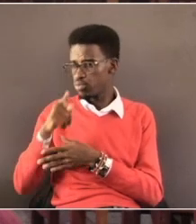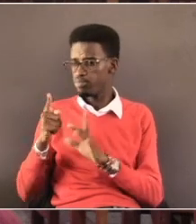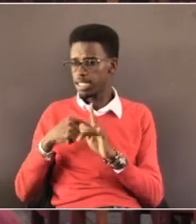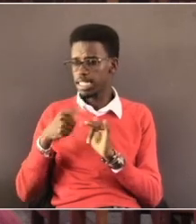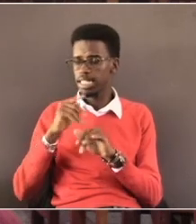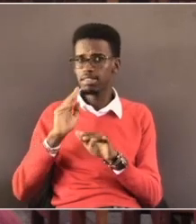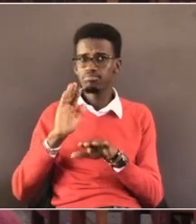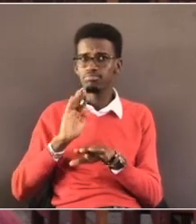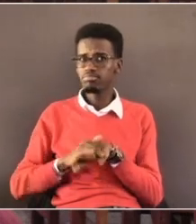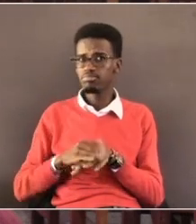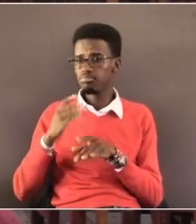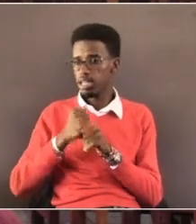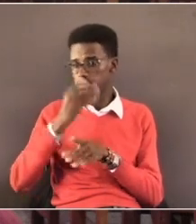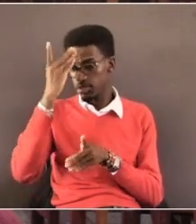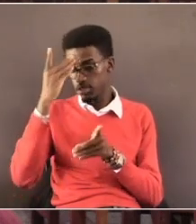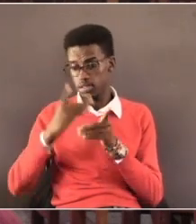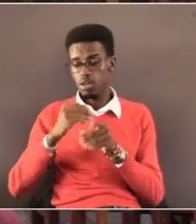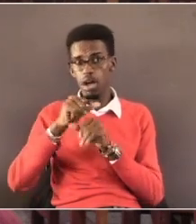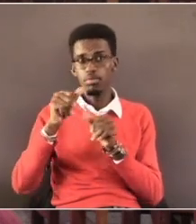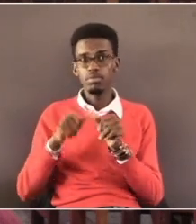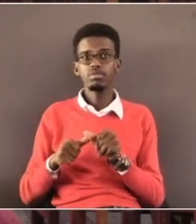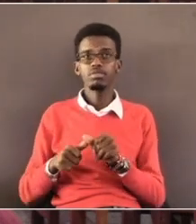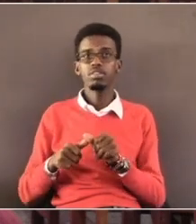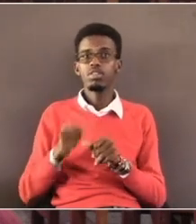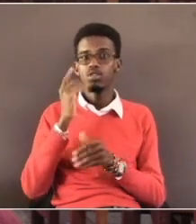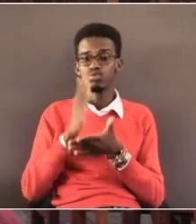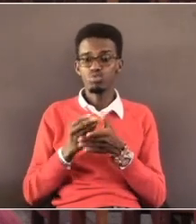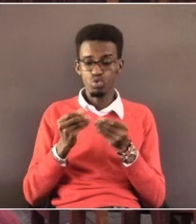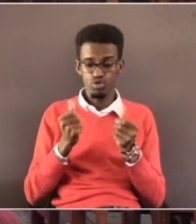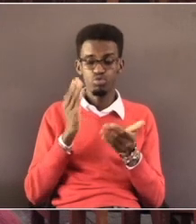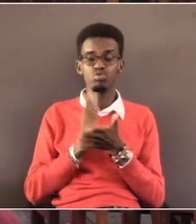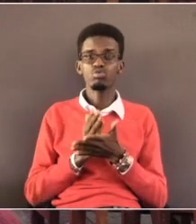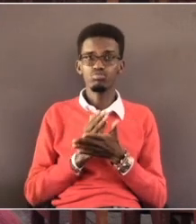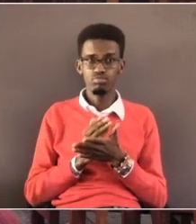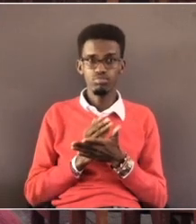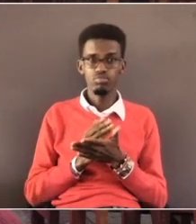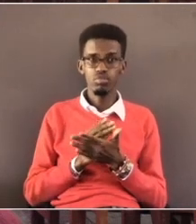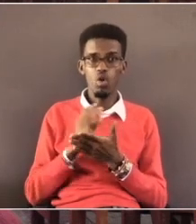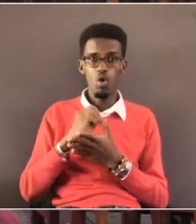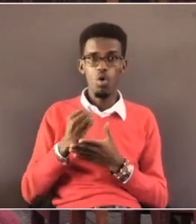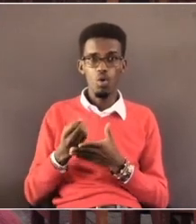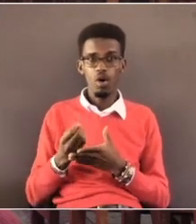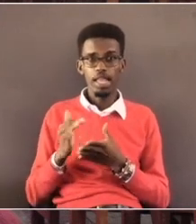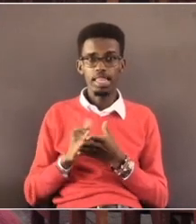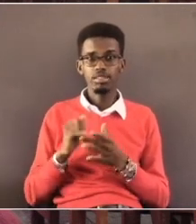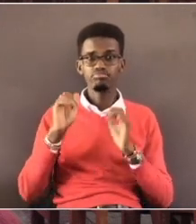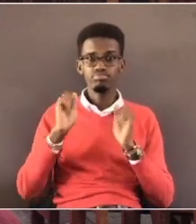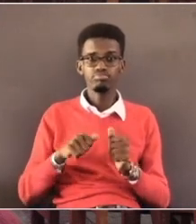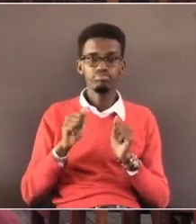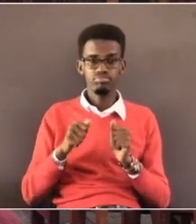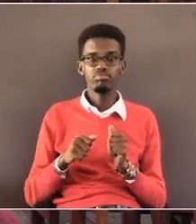and then make a decision about it. So, is it solvable? Is it perpetual? Or is it that you're in a